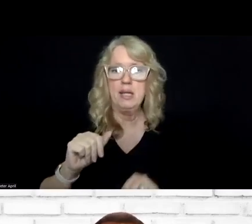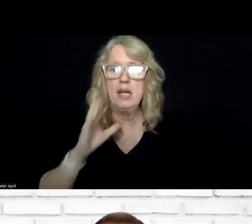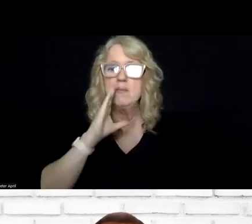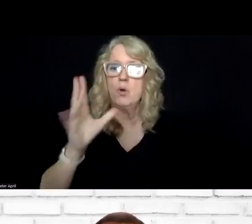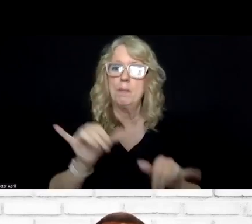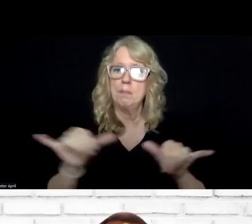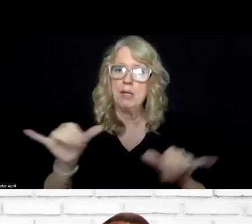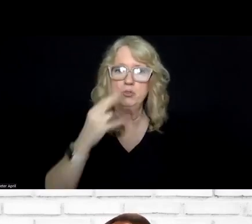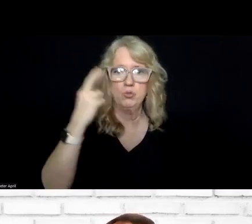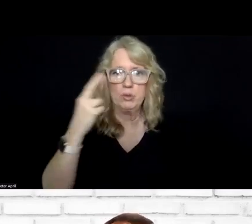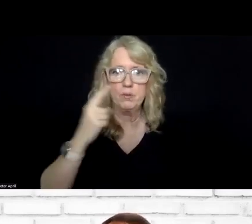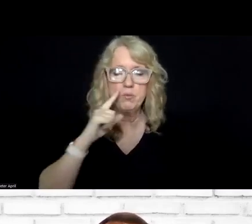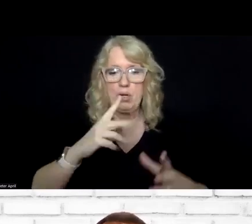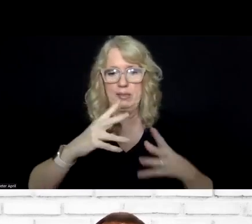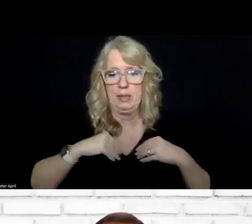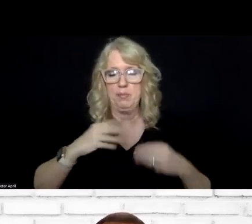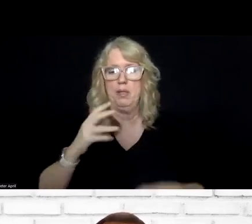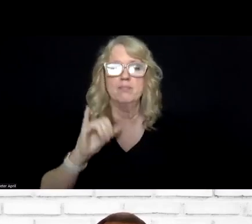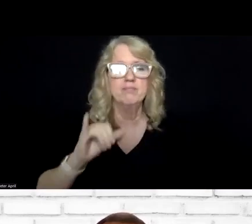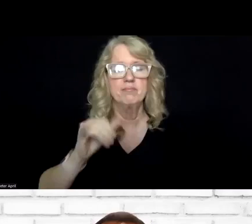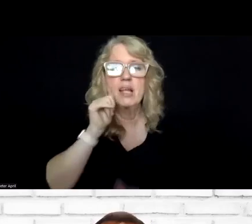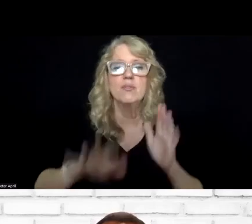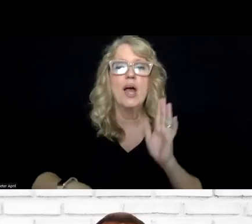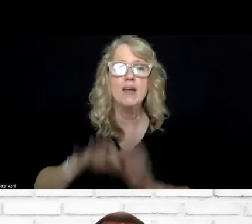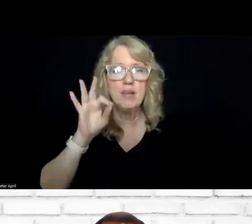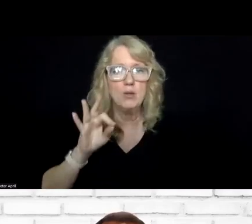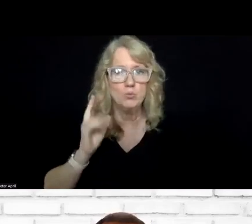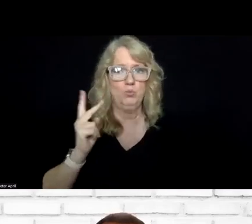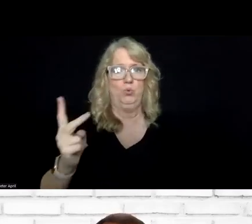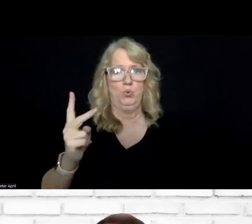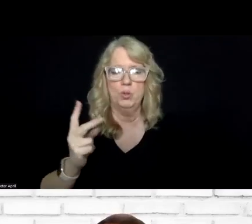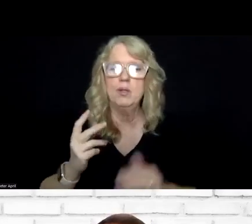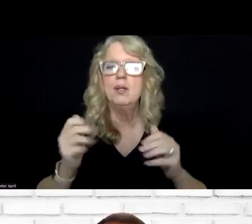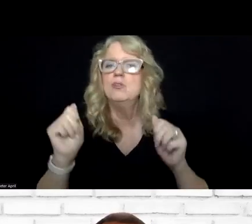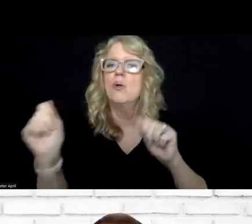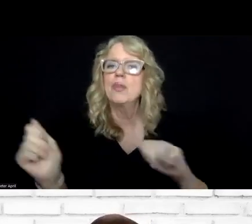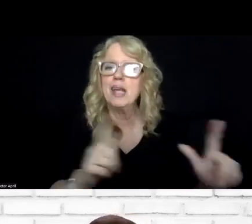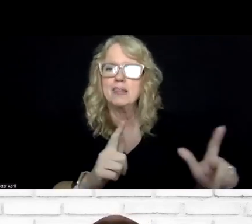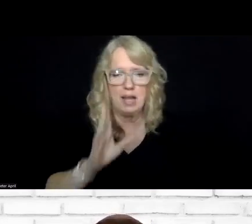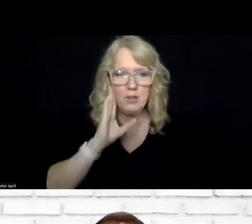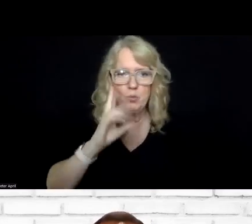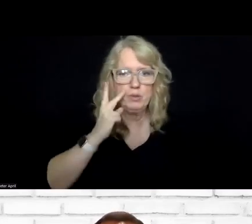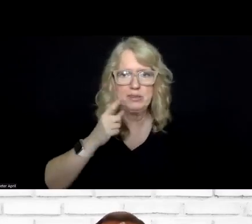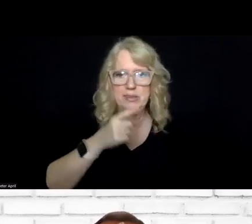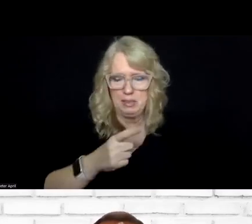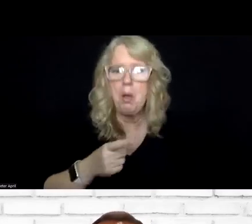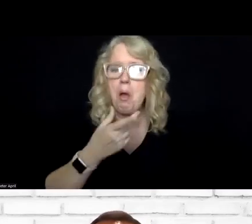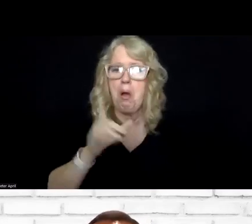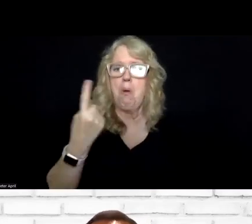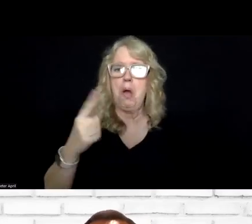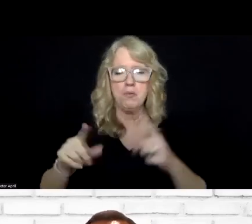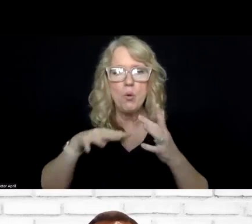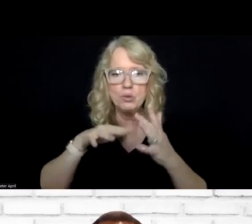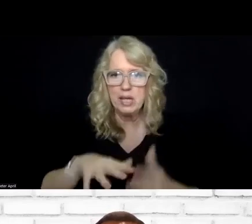reason for acceptance. And really, I've found only two. So if we go to the next slide, we see that one of the studies, which